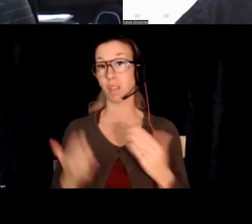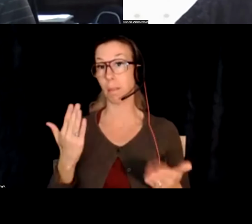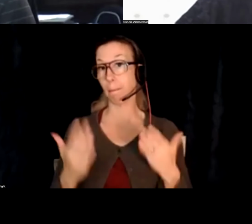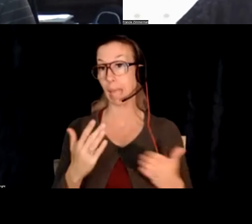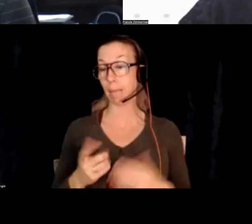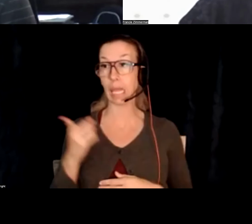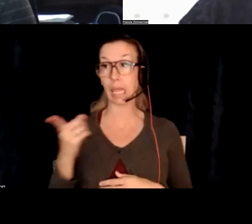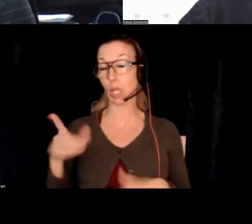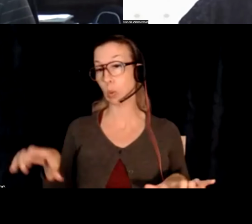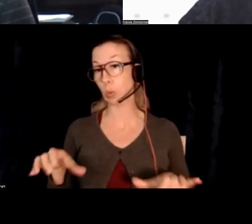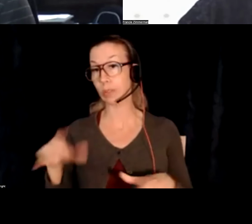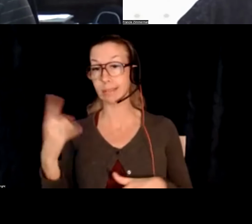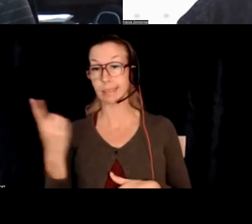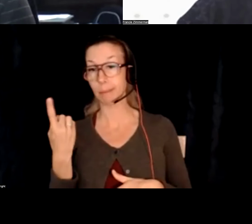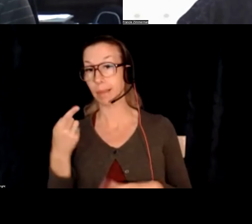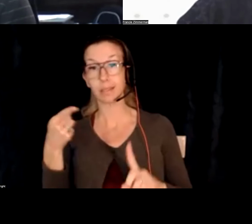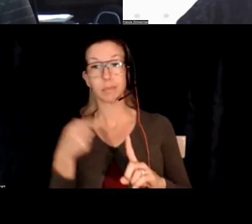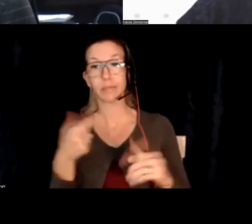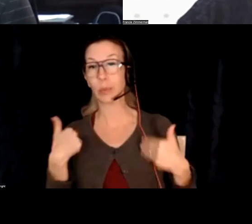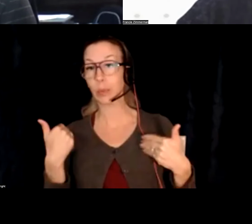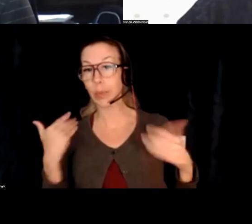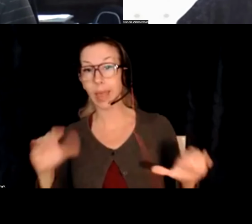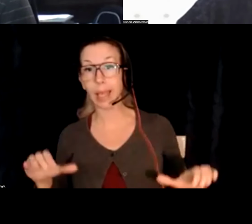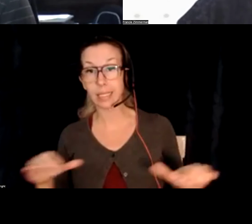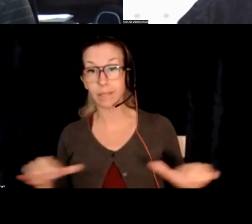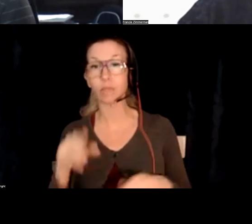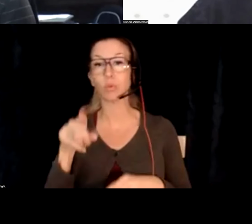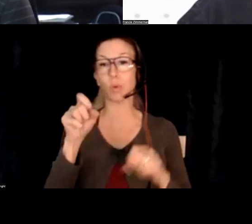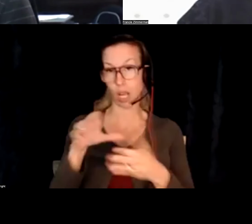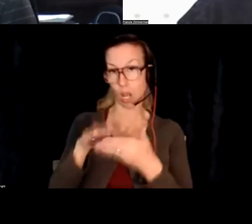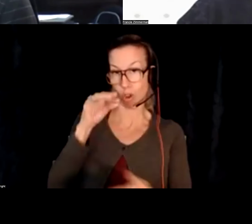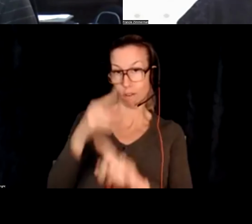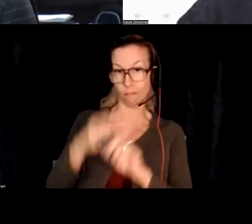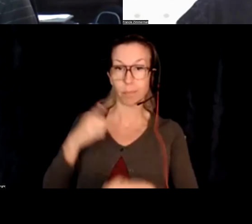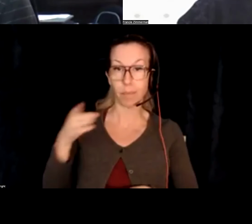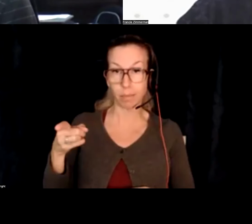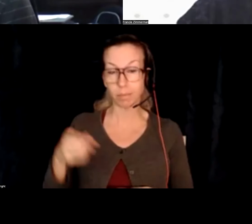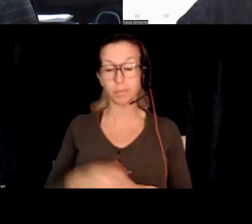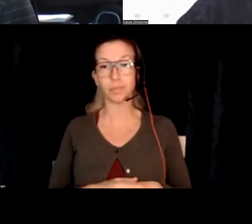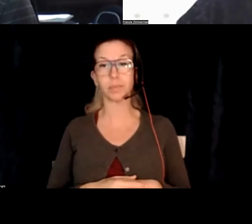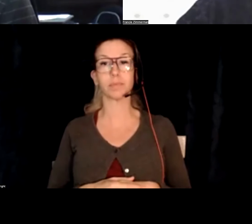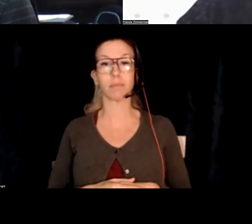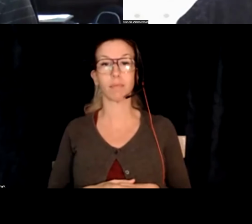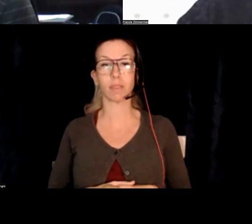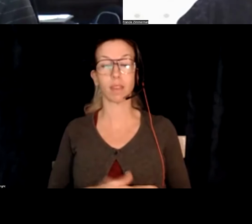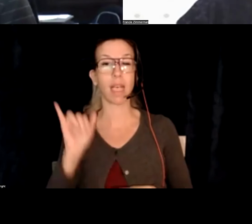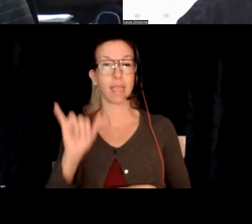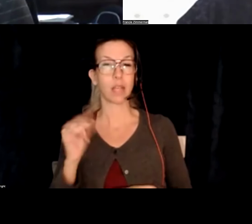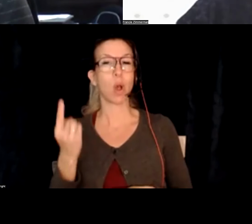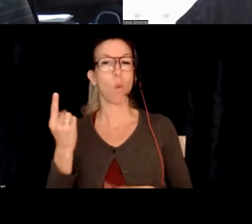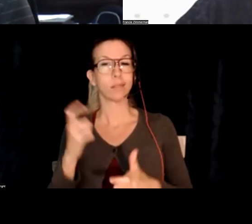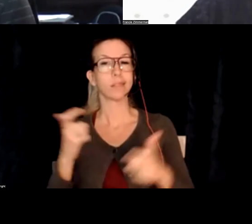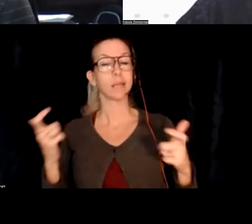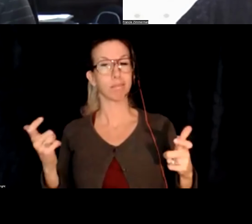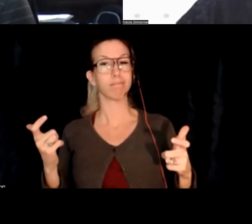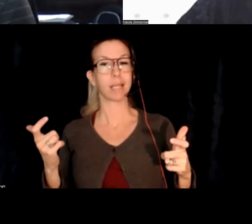specific youth activities that you could learn from. That was one of the big takeaways from our last